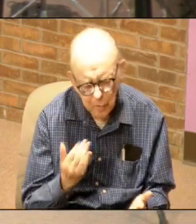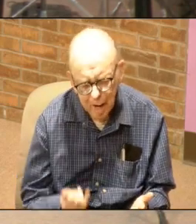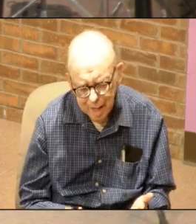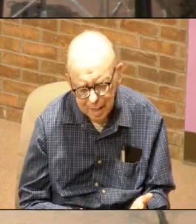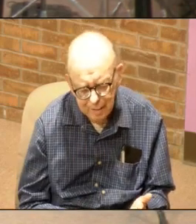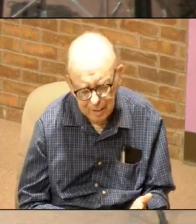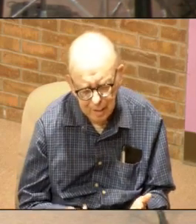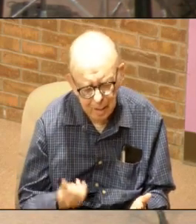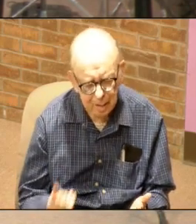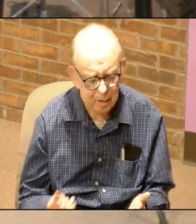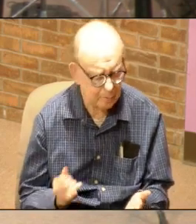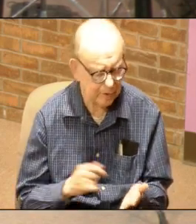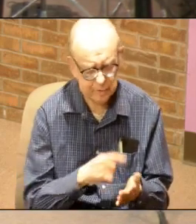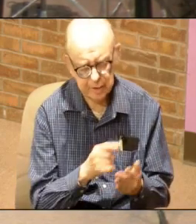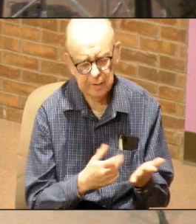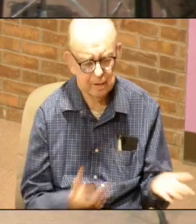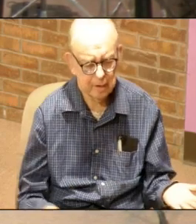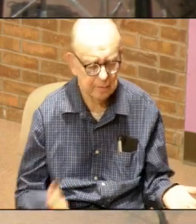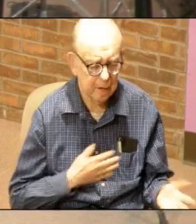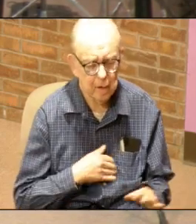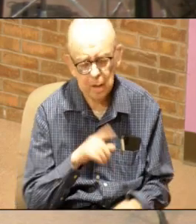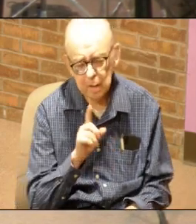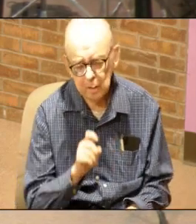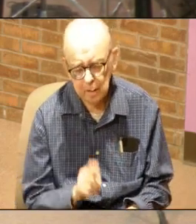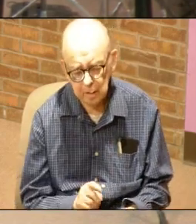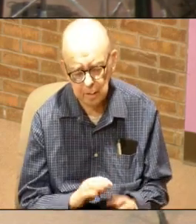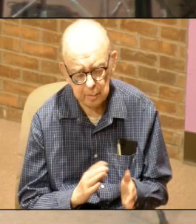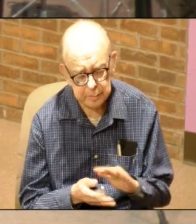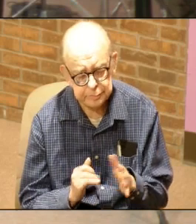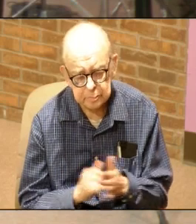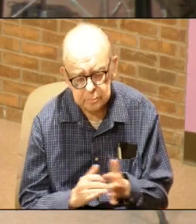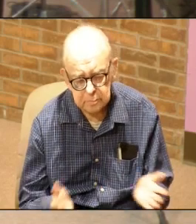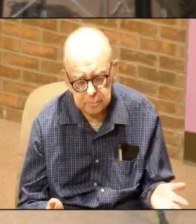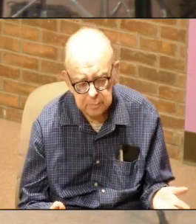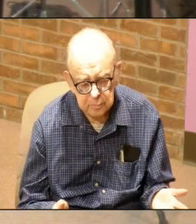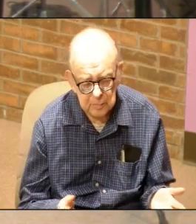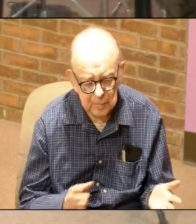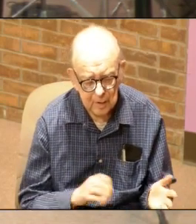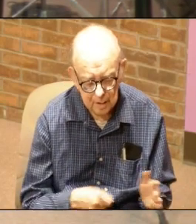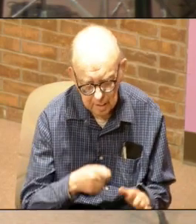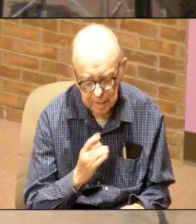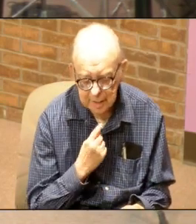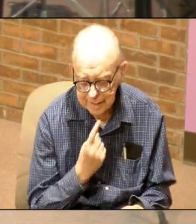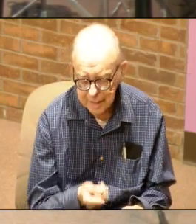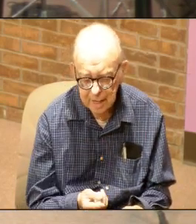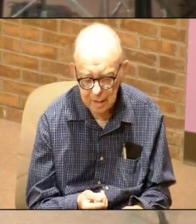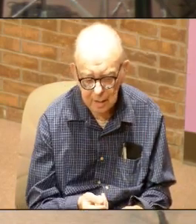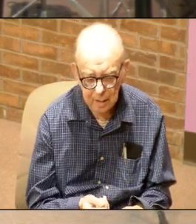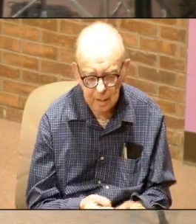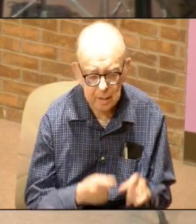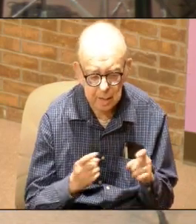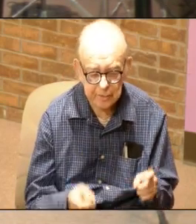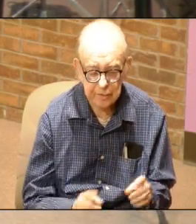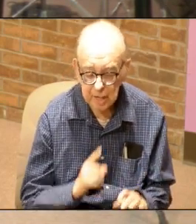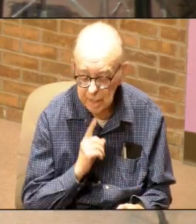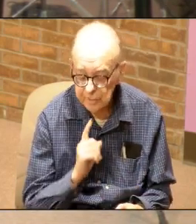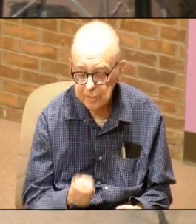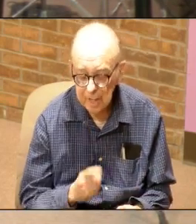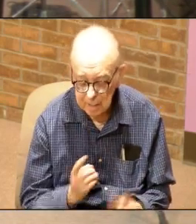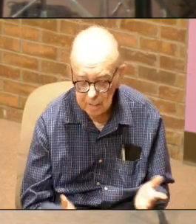because of this or that. And my question then becomes this, doesn't God say sin is